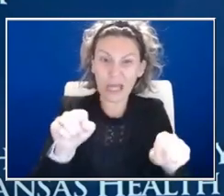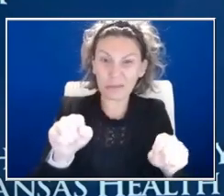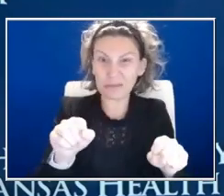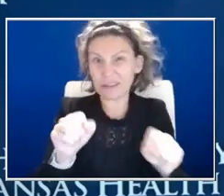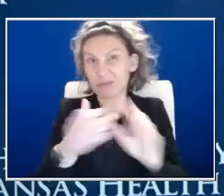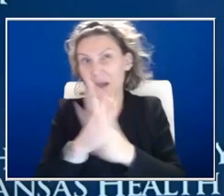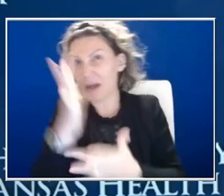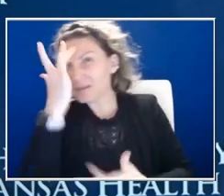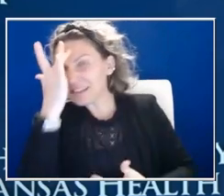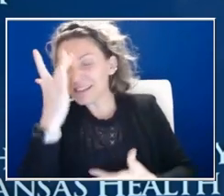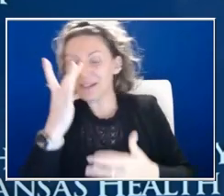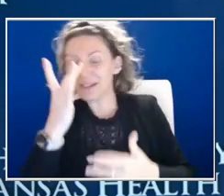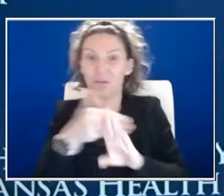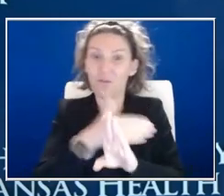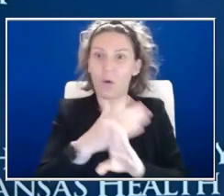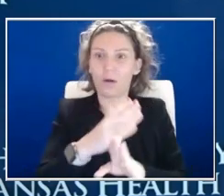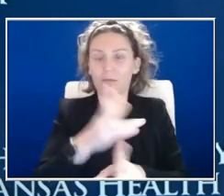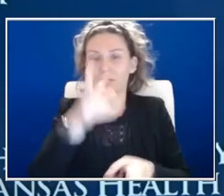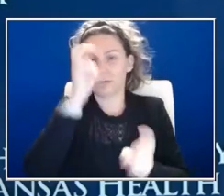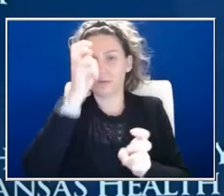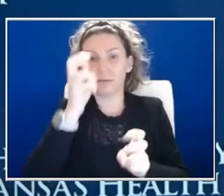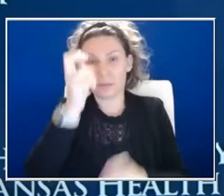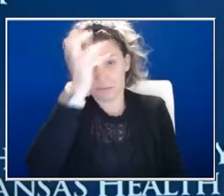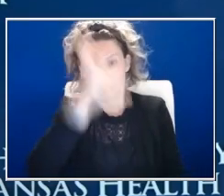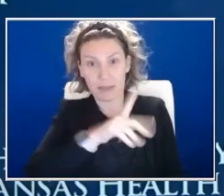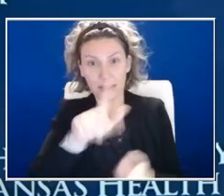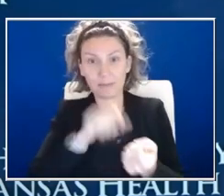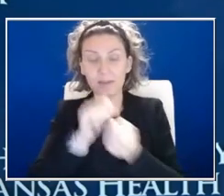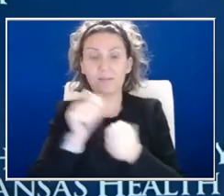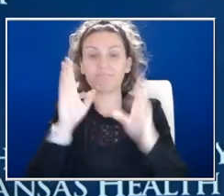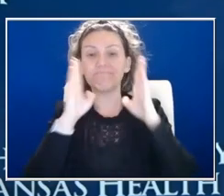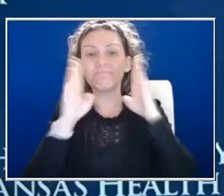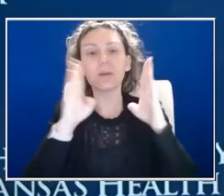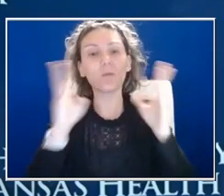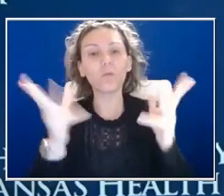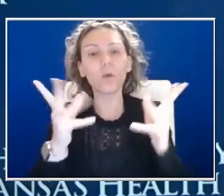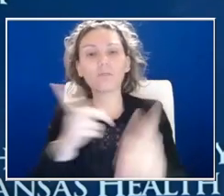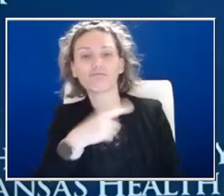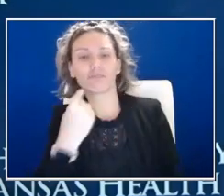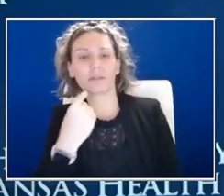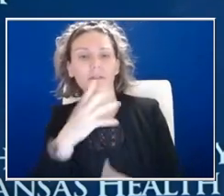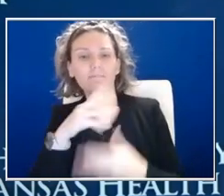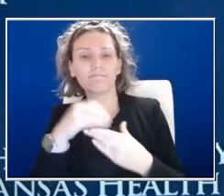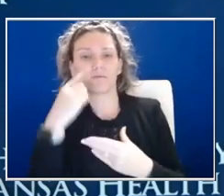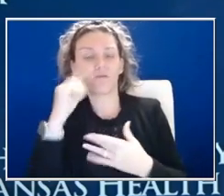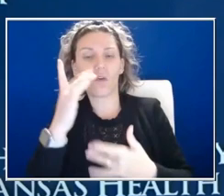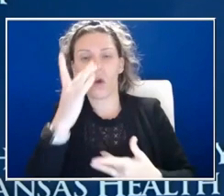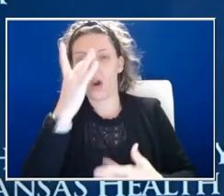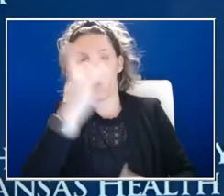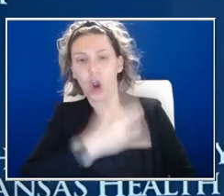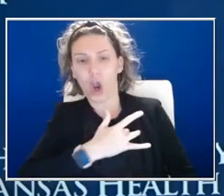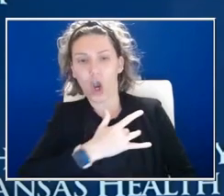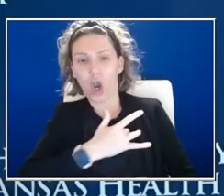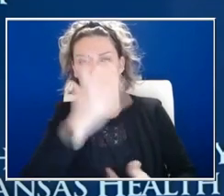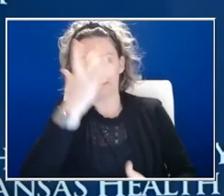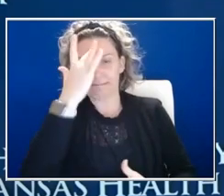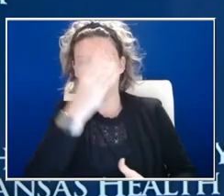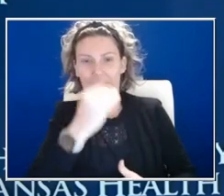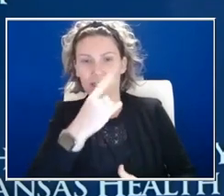men specifically, I think it's paying attention to the risk factors for heart disease and stroke, which would be blood